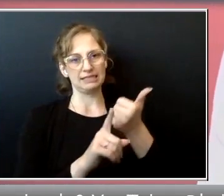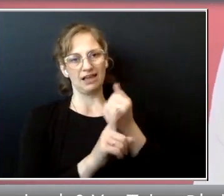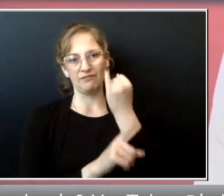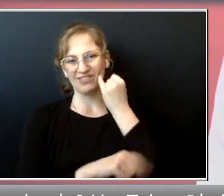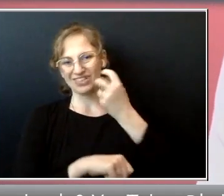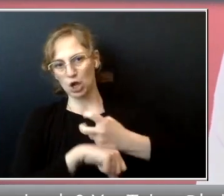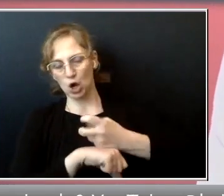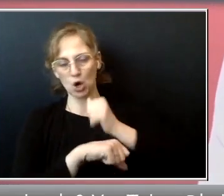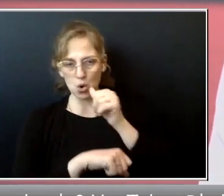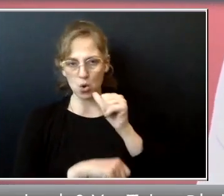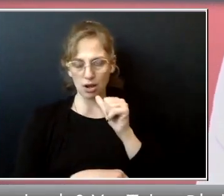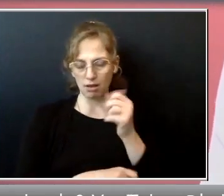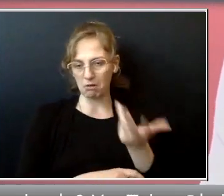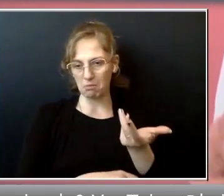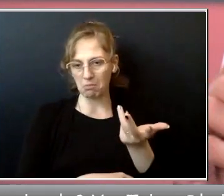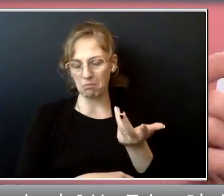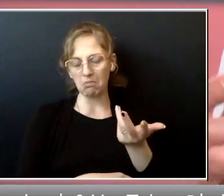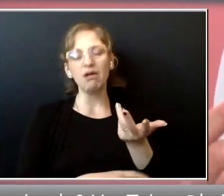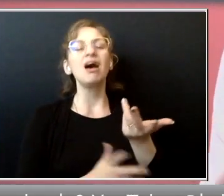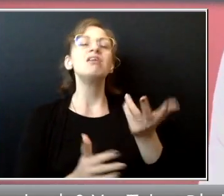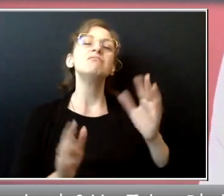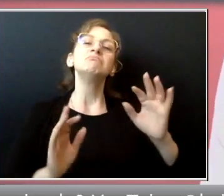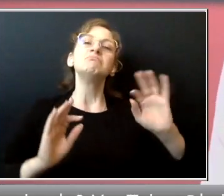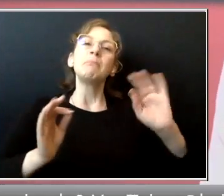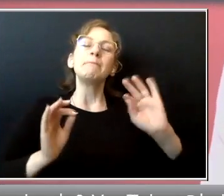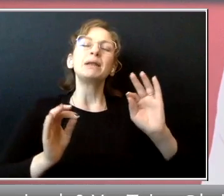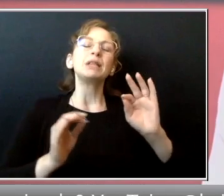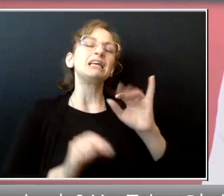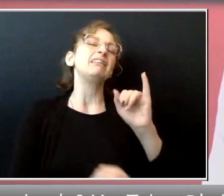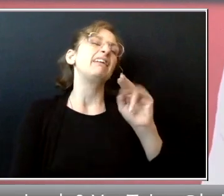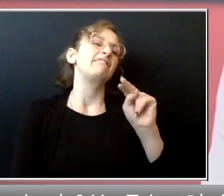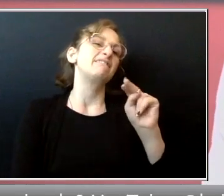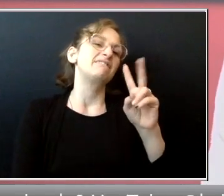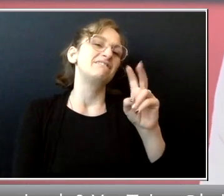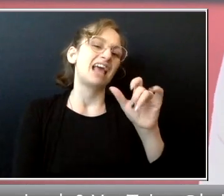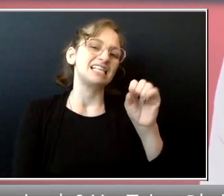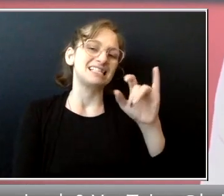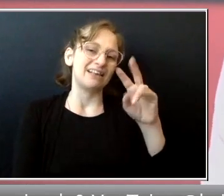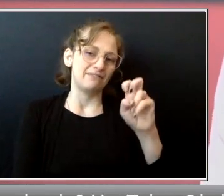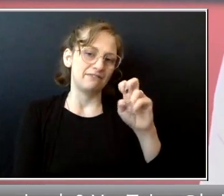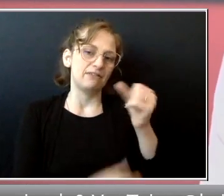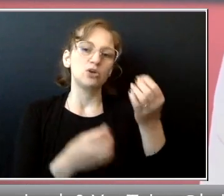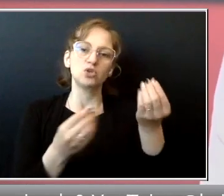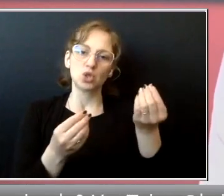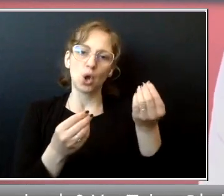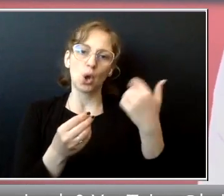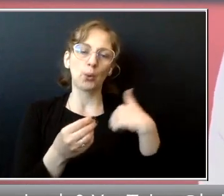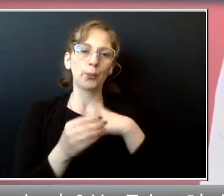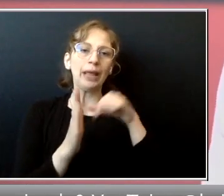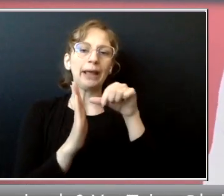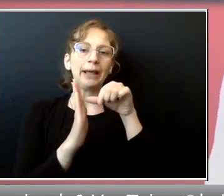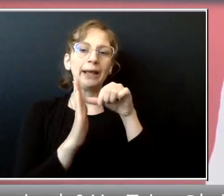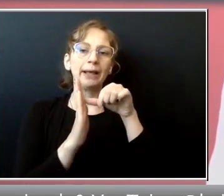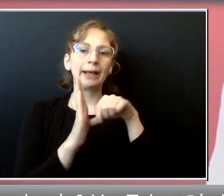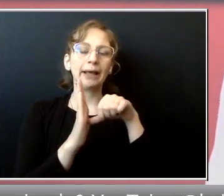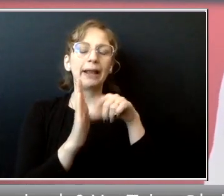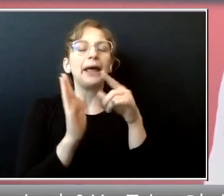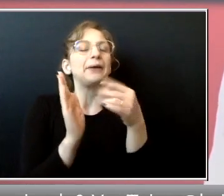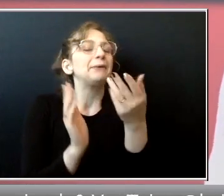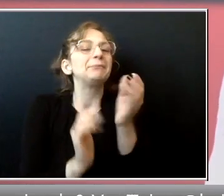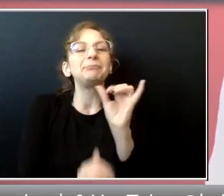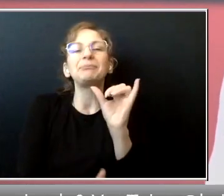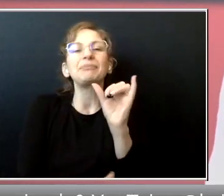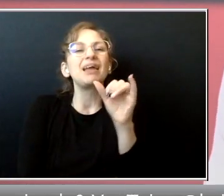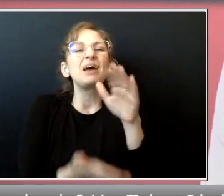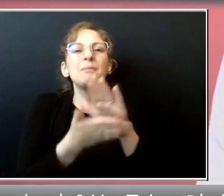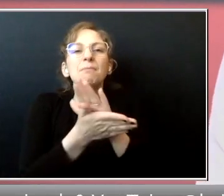As we've progressed, so we can make cuts in the skin about the size of a paper cut and kind of work through those. Wow. And so those are